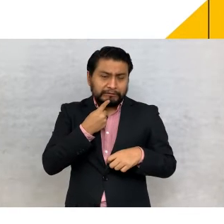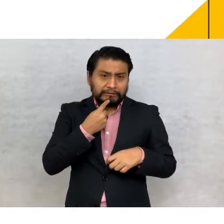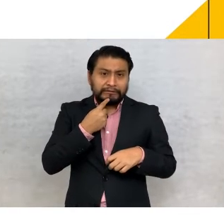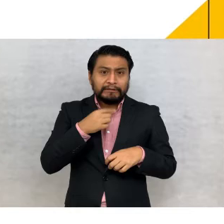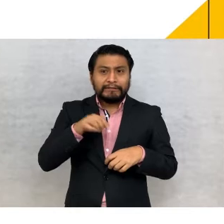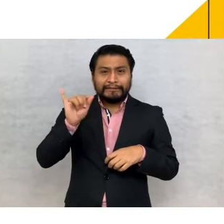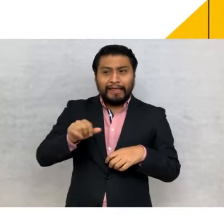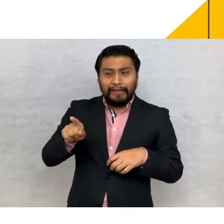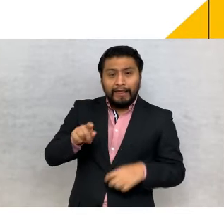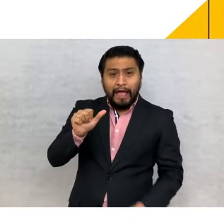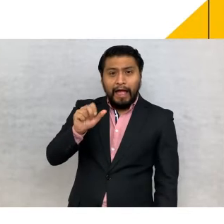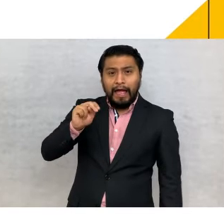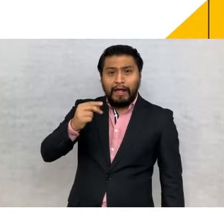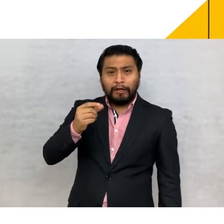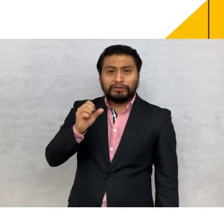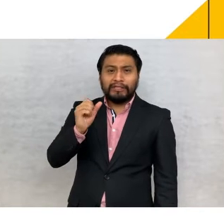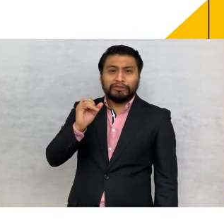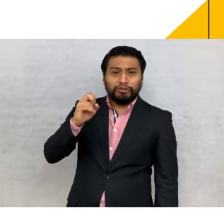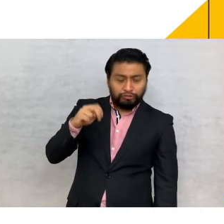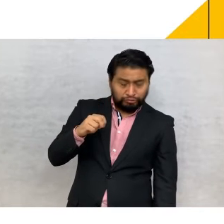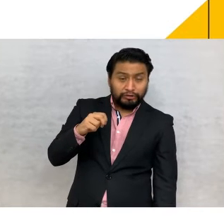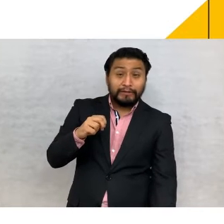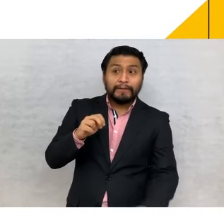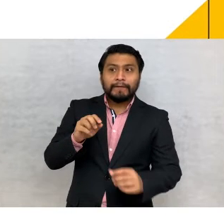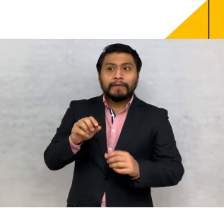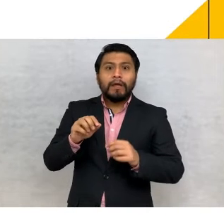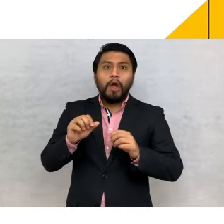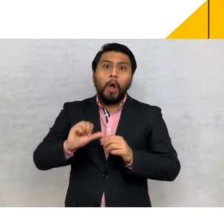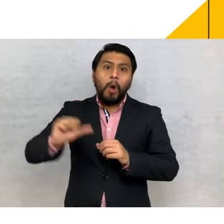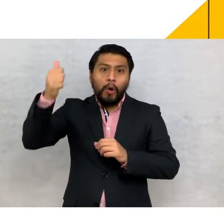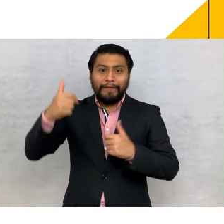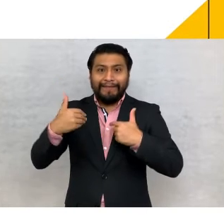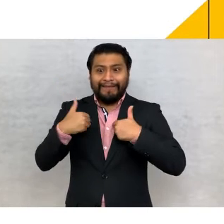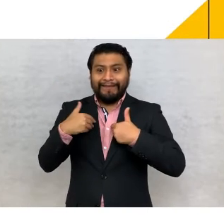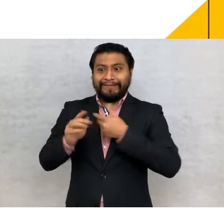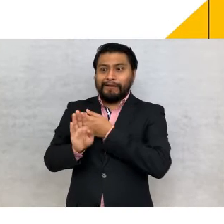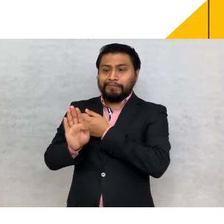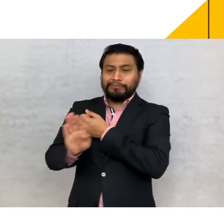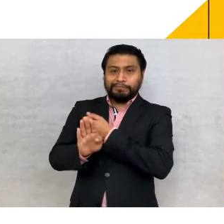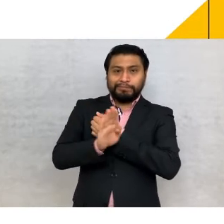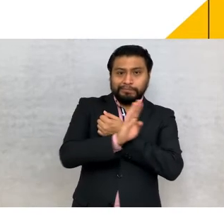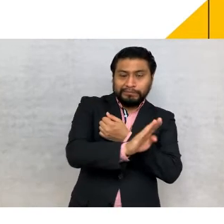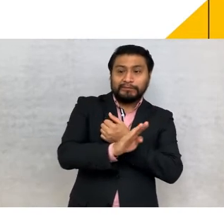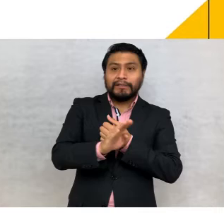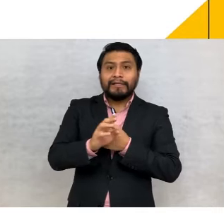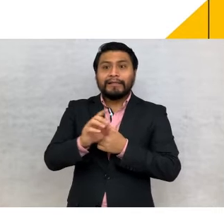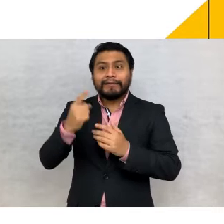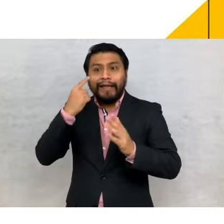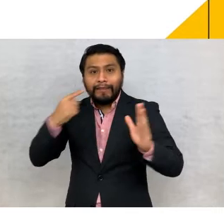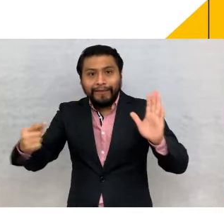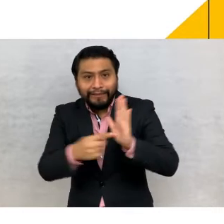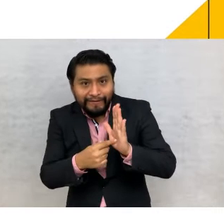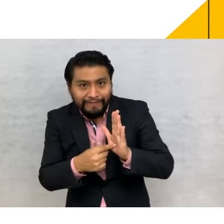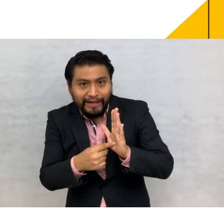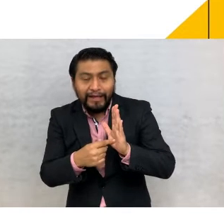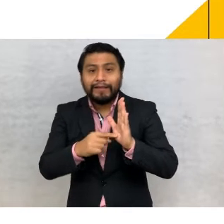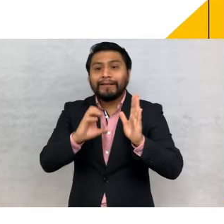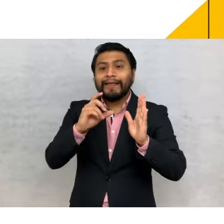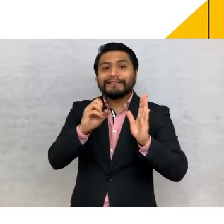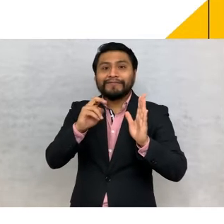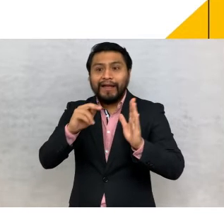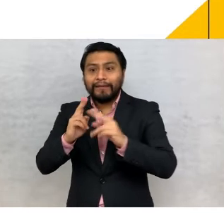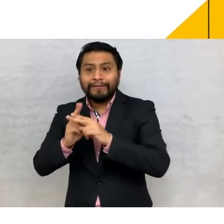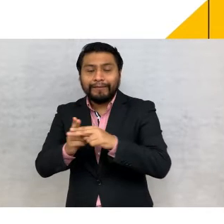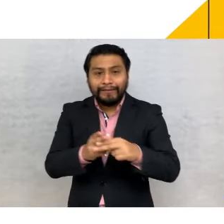the Anglo-Saxon, the exclusion of the other, the identified, classified, hierarchized, and excluded